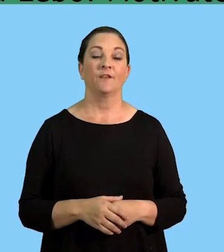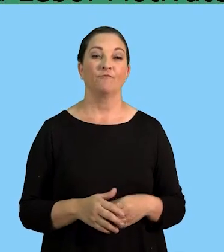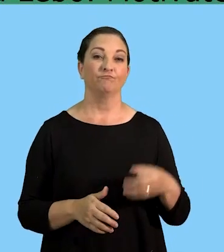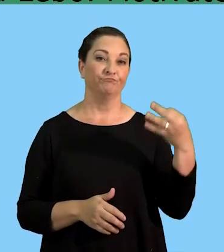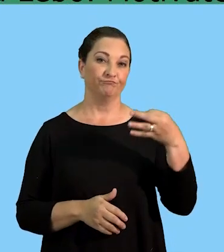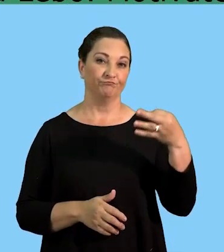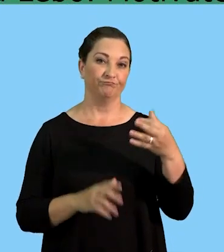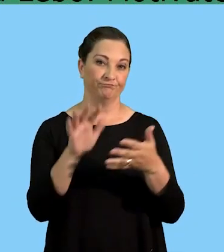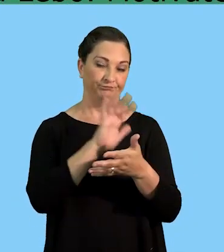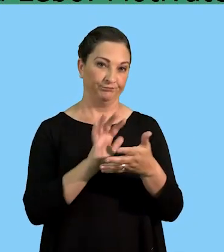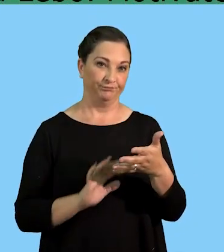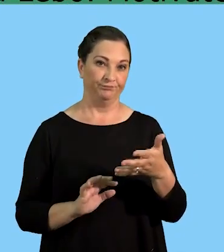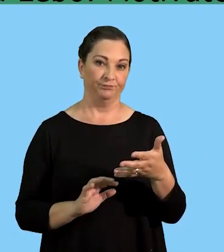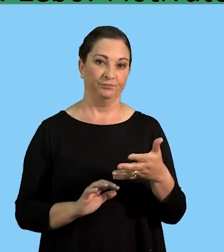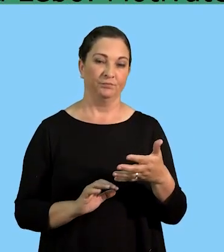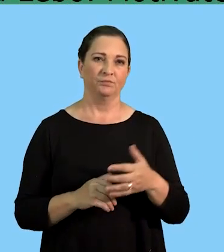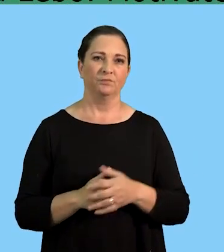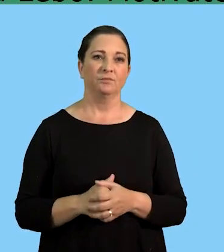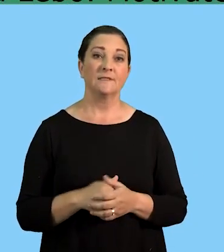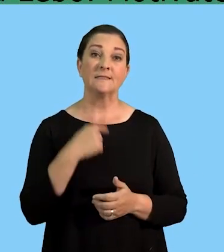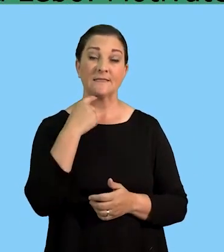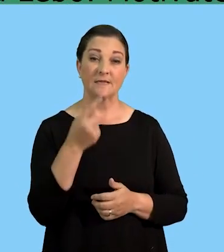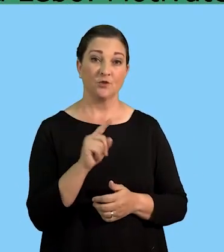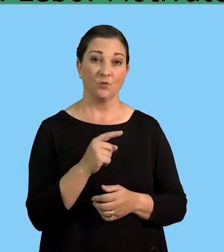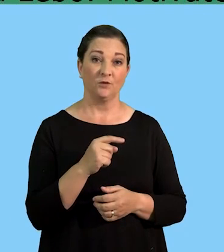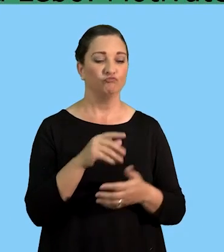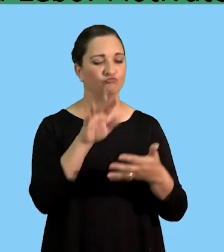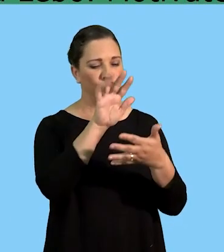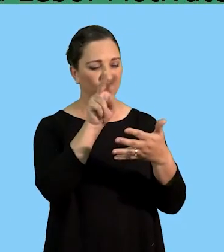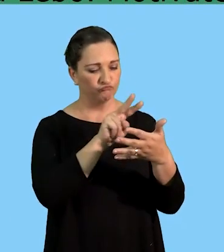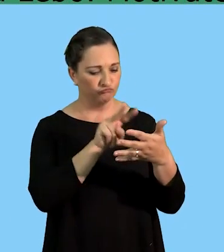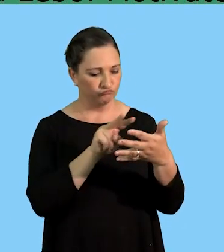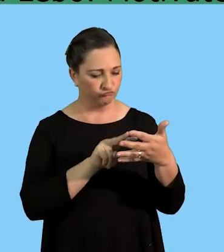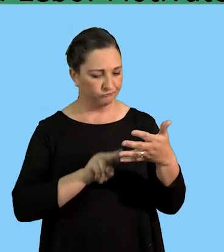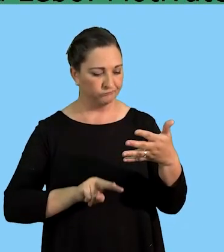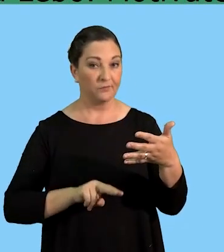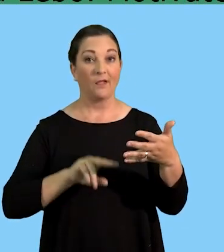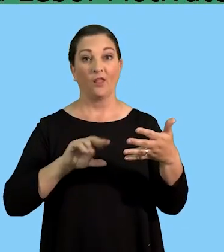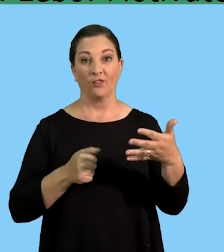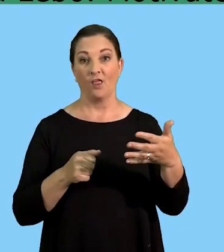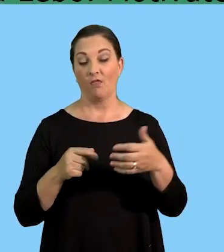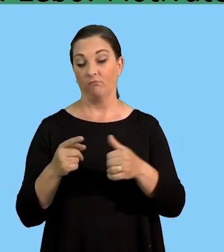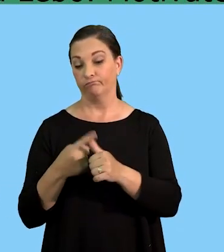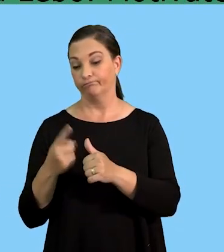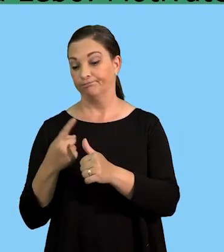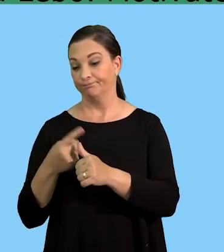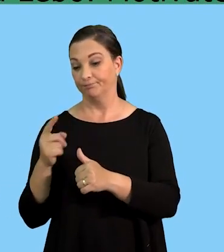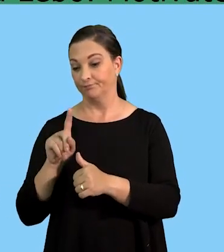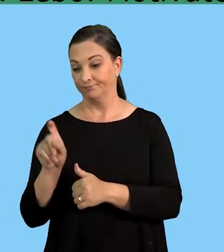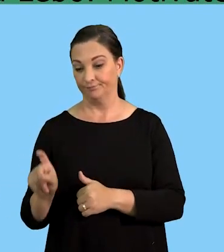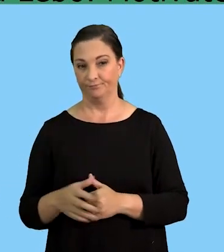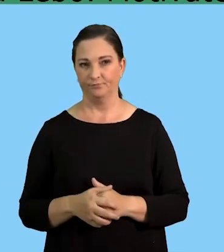scenario, which instructs us to say, read the scenario below and answer questions that follow. We have